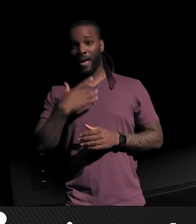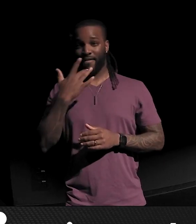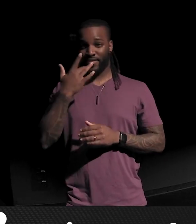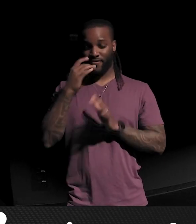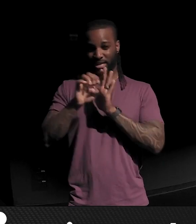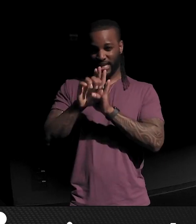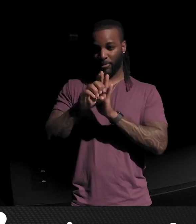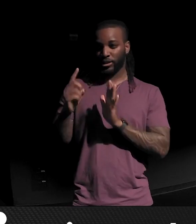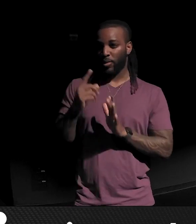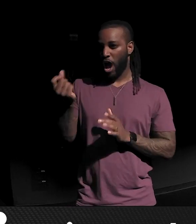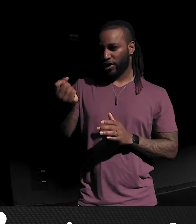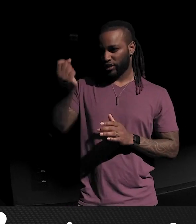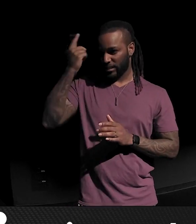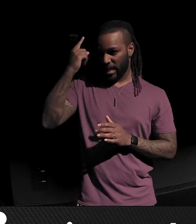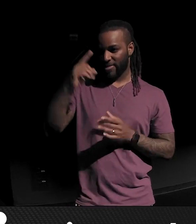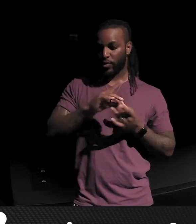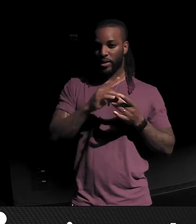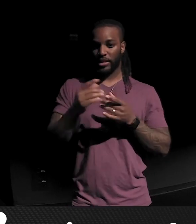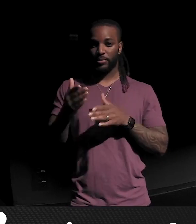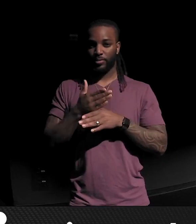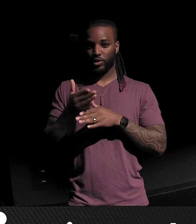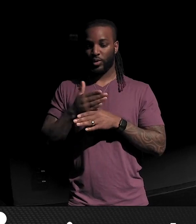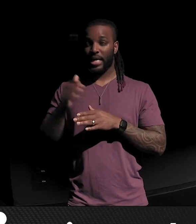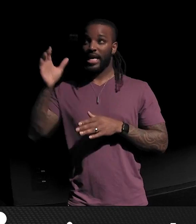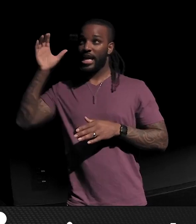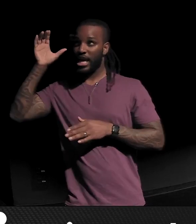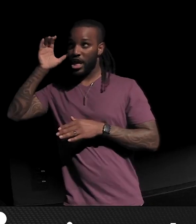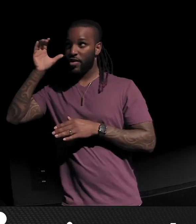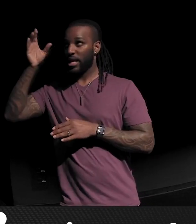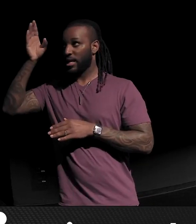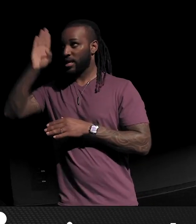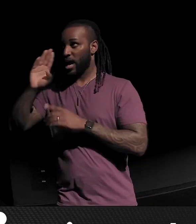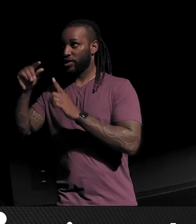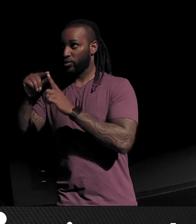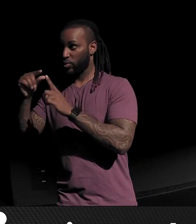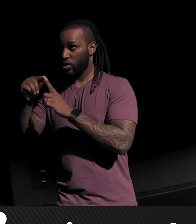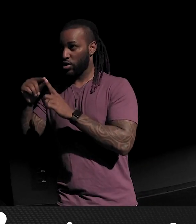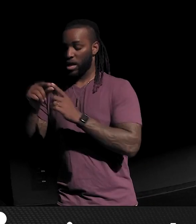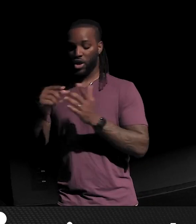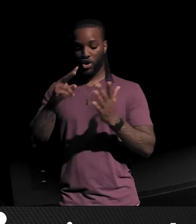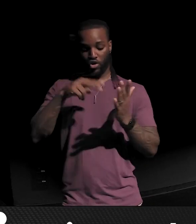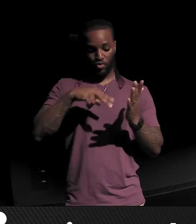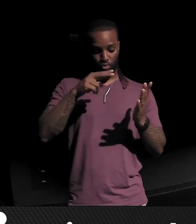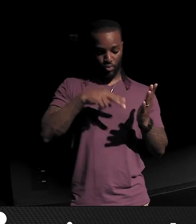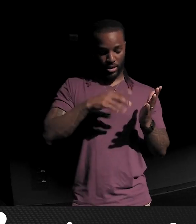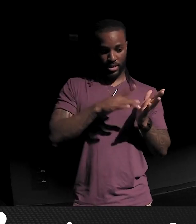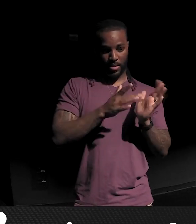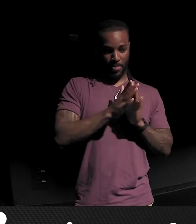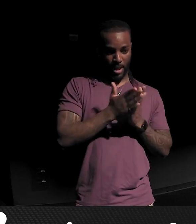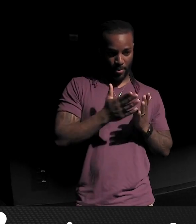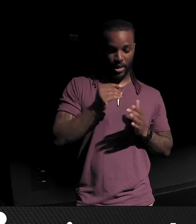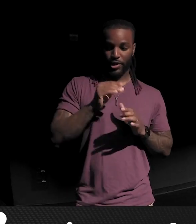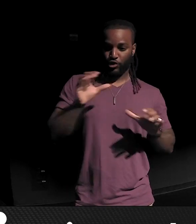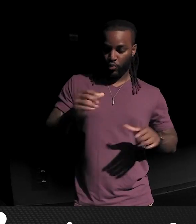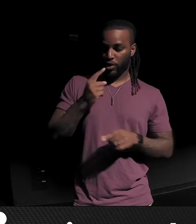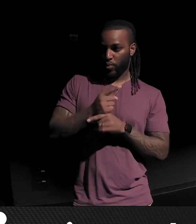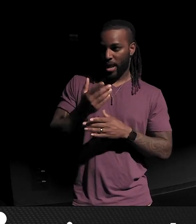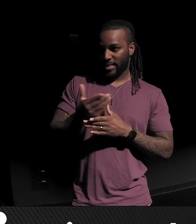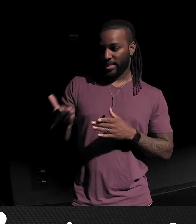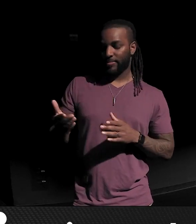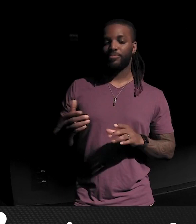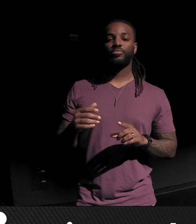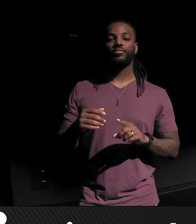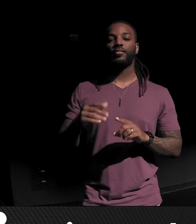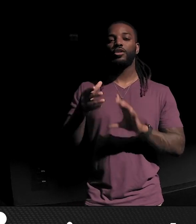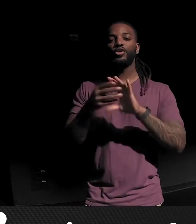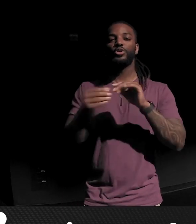who understood the correlation between hearing God's word, reading God's word and hearing his voice, and hearing his voice and doing the right thing is this